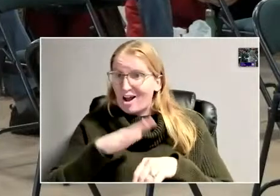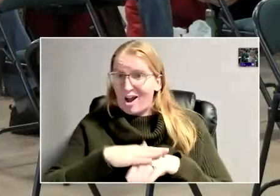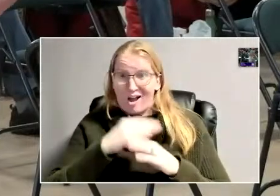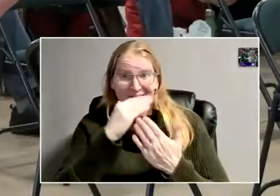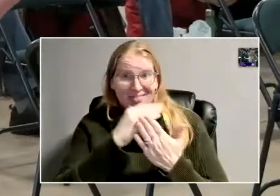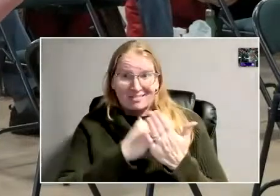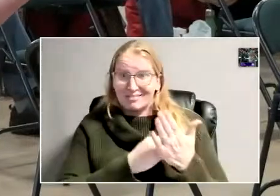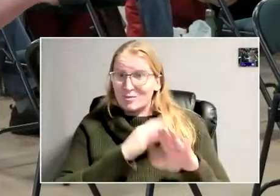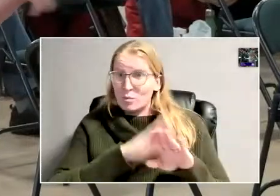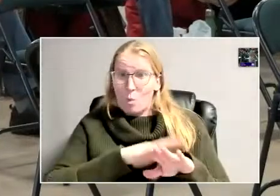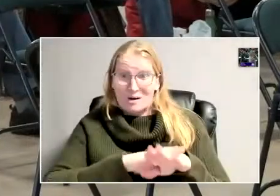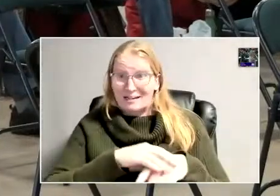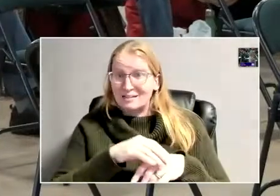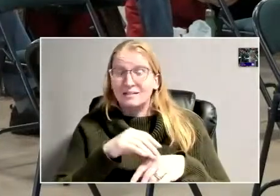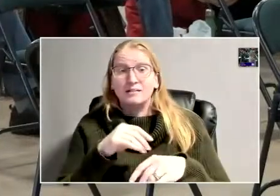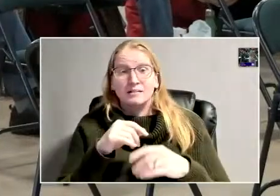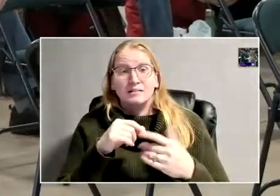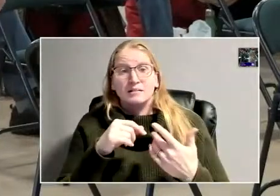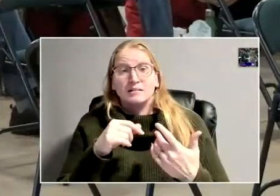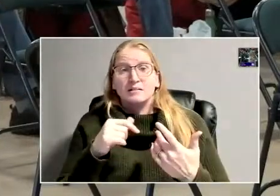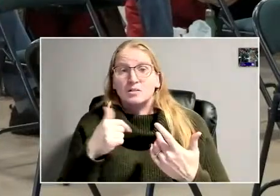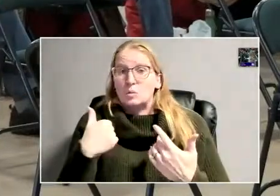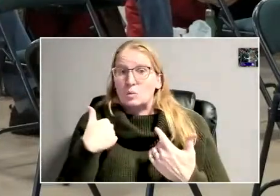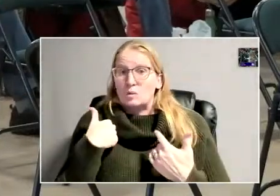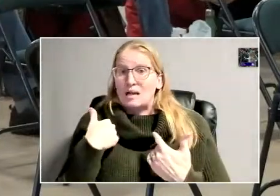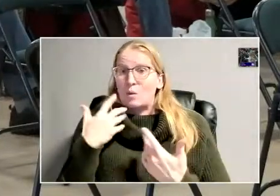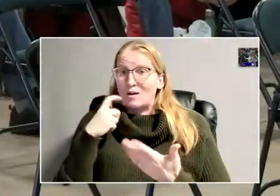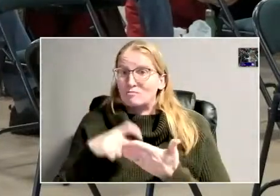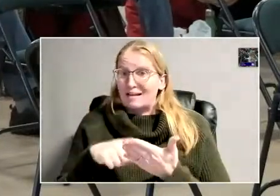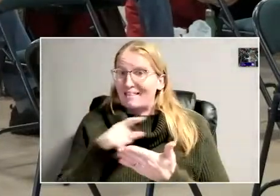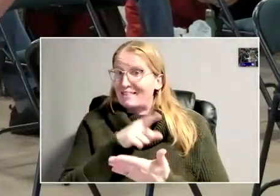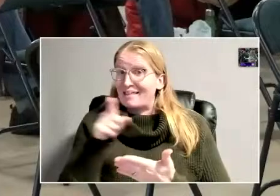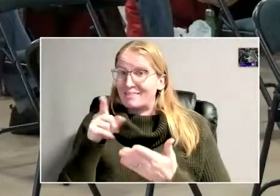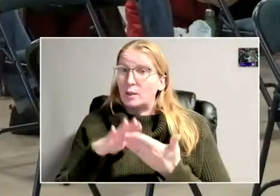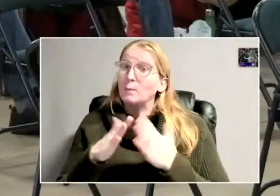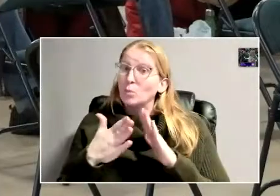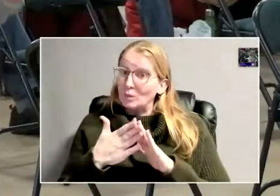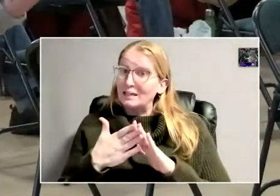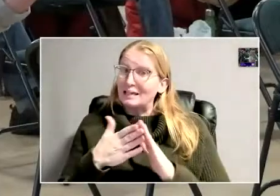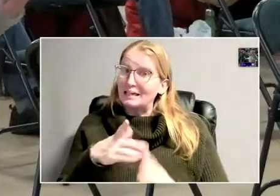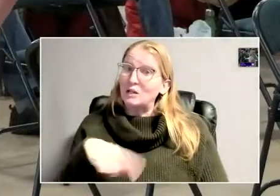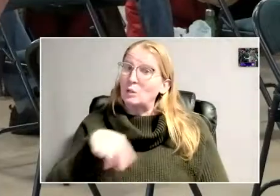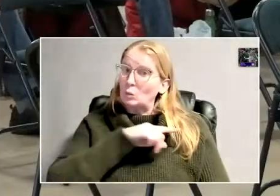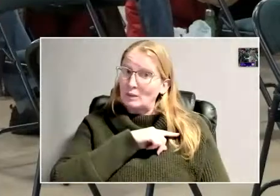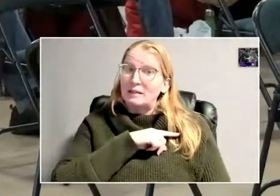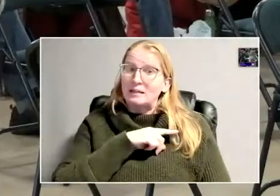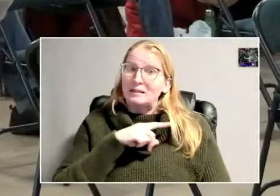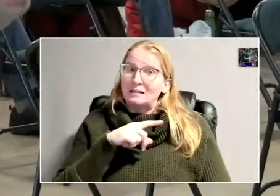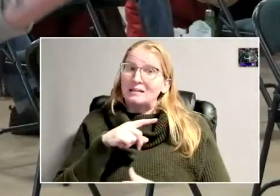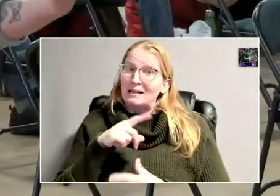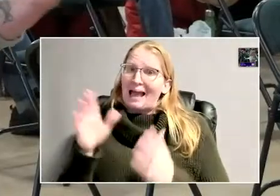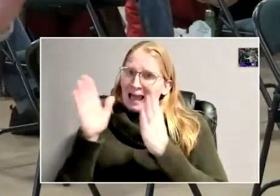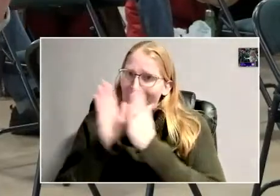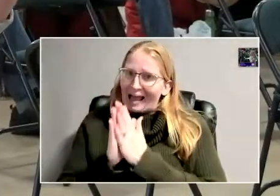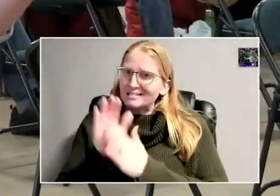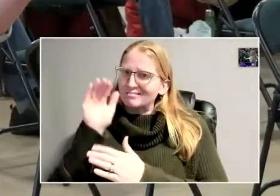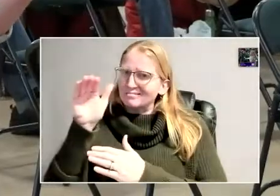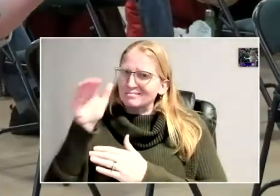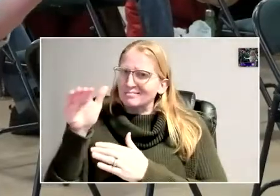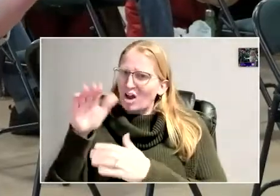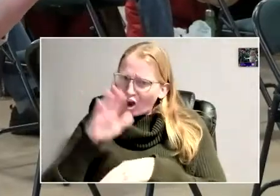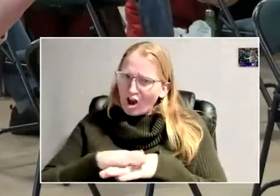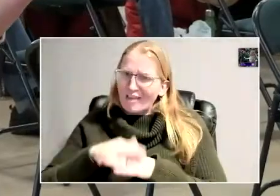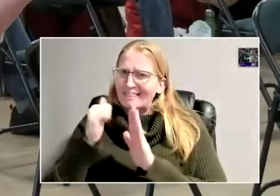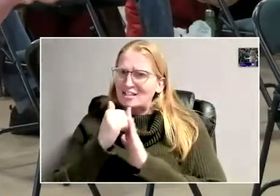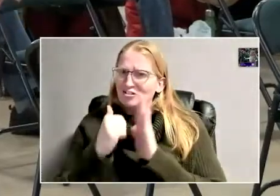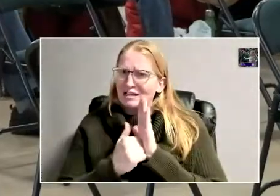that at the request of um the community that one year Daniel quip added this as like okay for next year let's set the